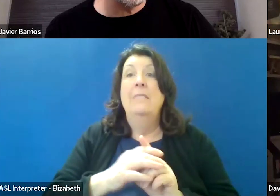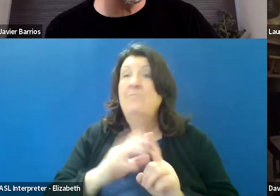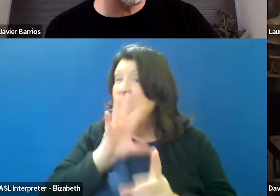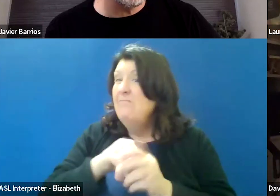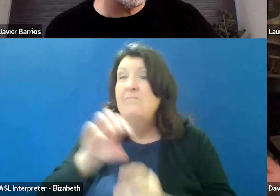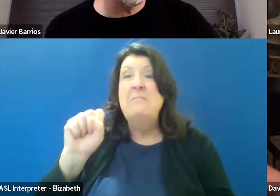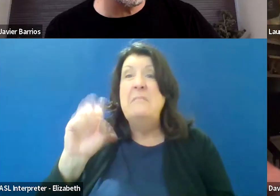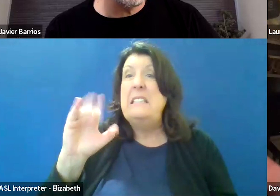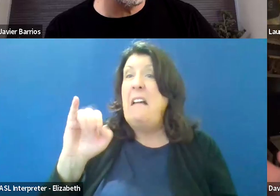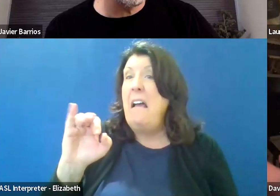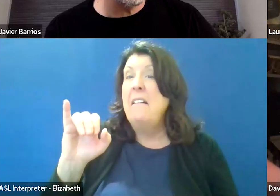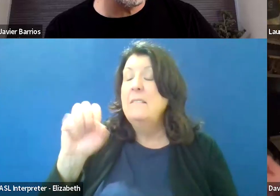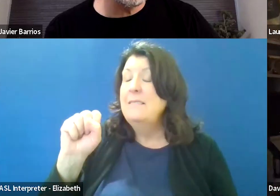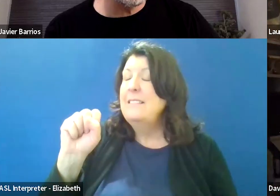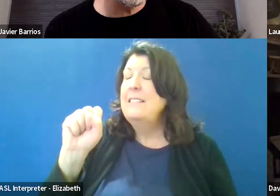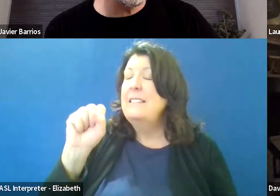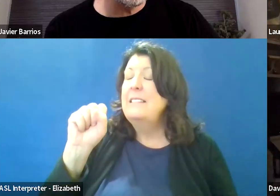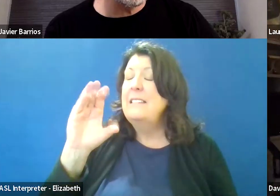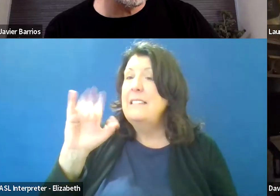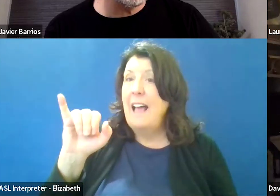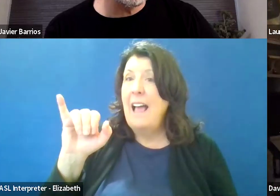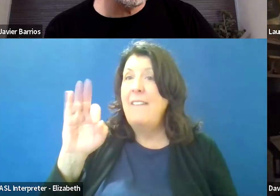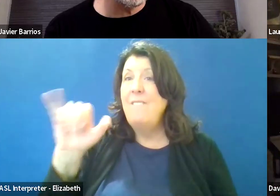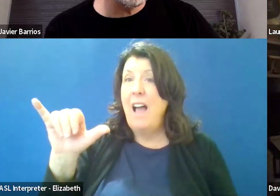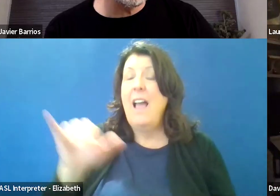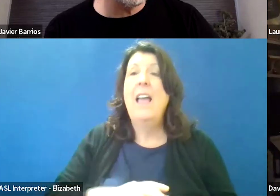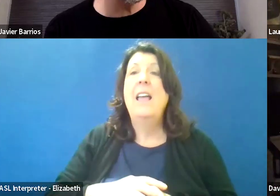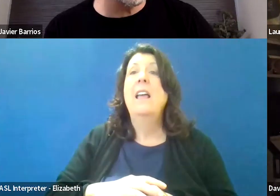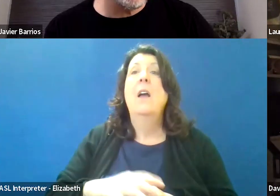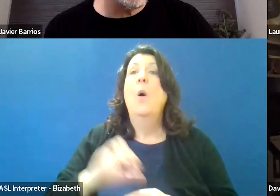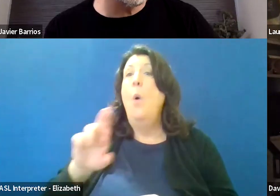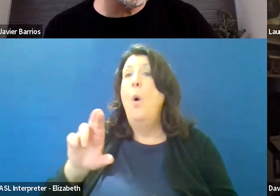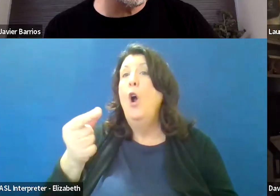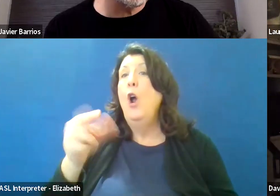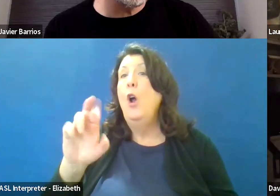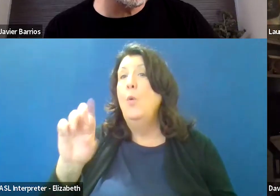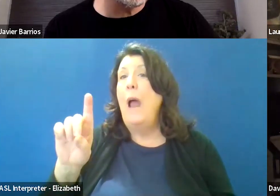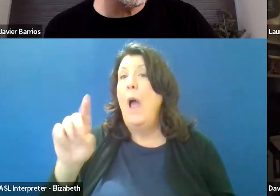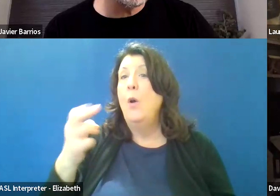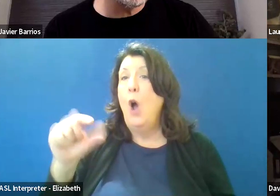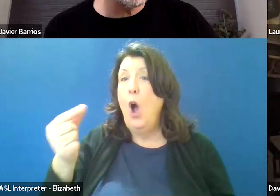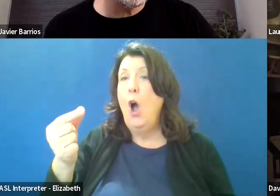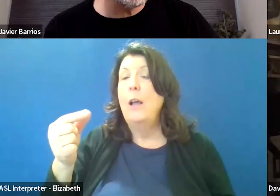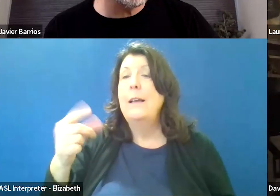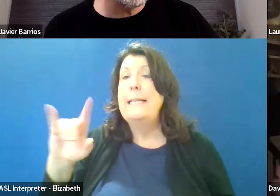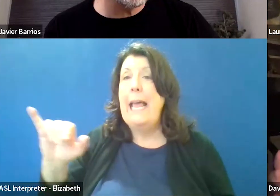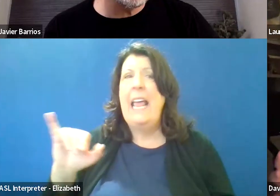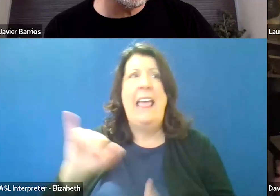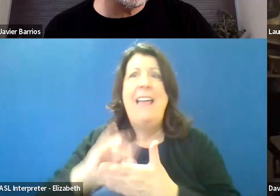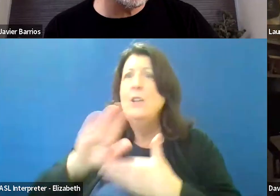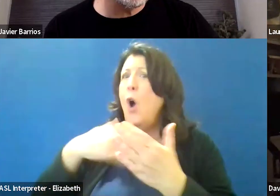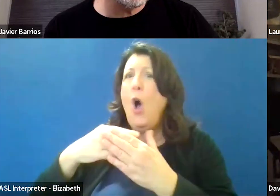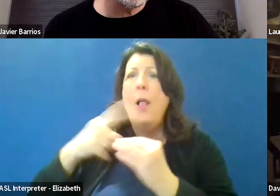or the more fantastical ones like Groundhog Day, that's pinging off of Phil Connors. That's sort of like constantly coming back to him, and everything is filtered through